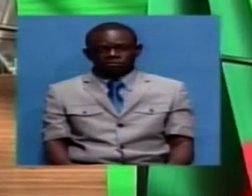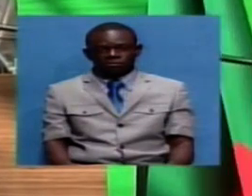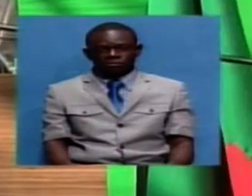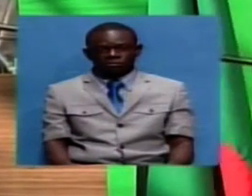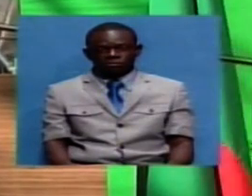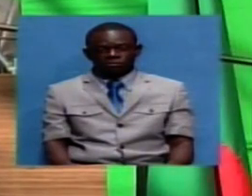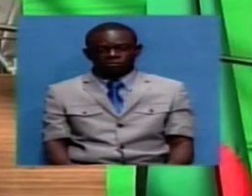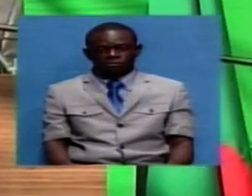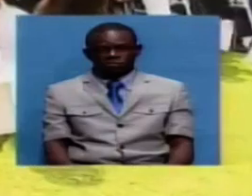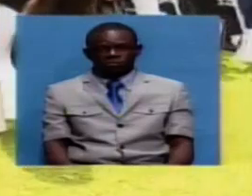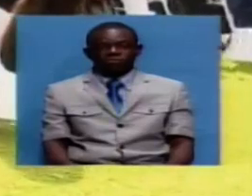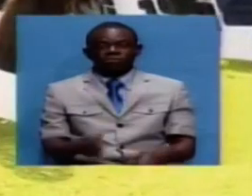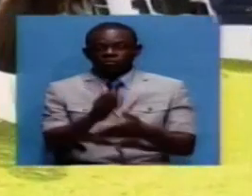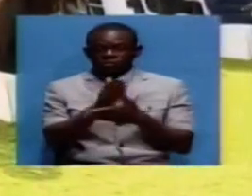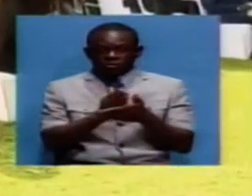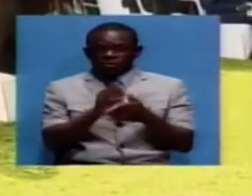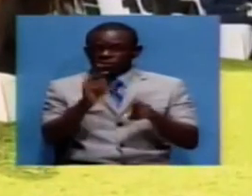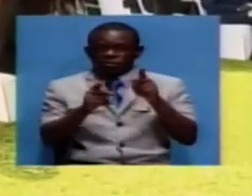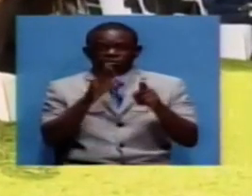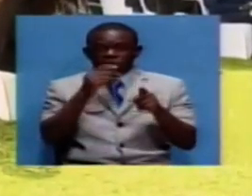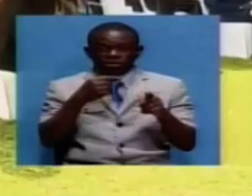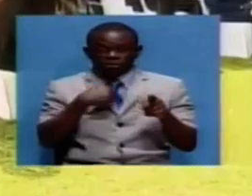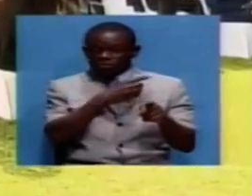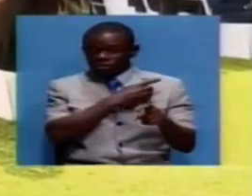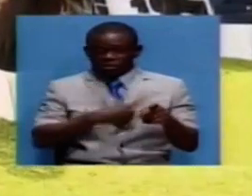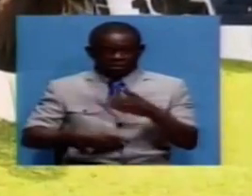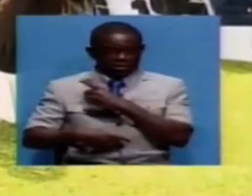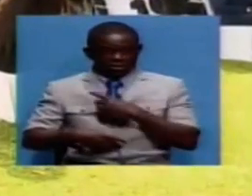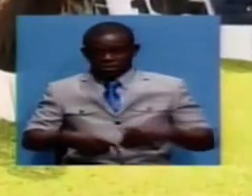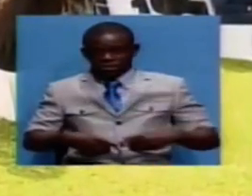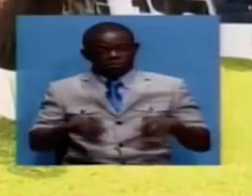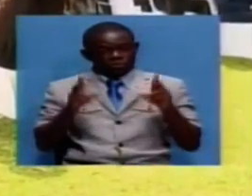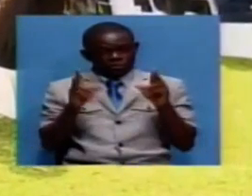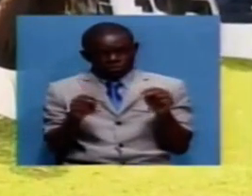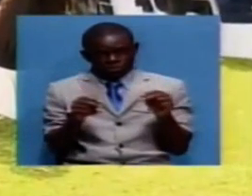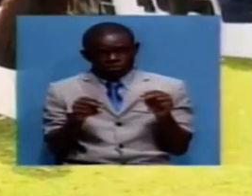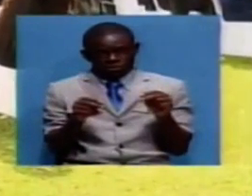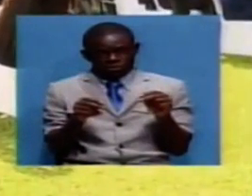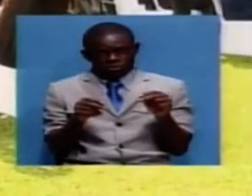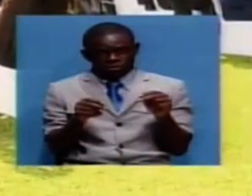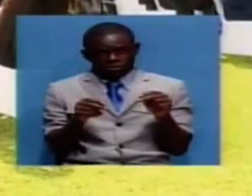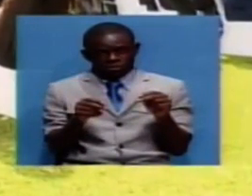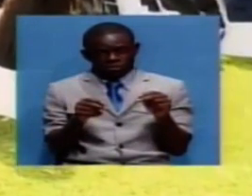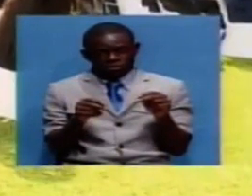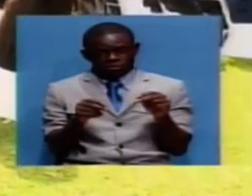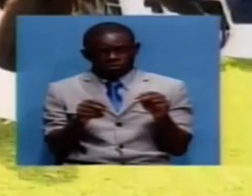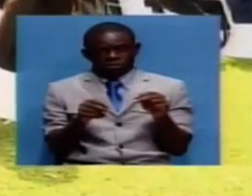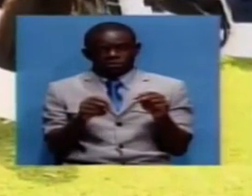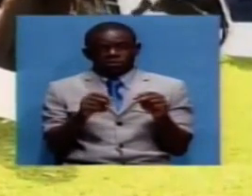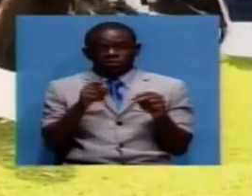impression that I'm a dictator? But the best I can tell you is judge for yourself. You're an accomplished media